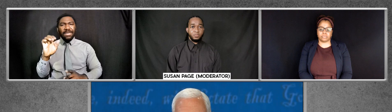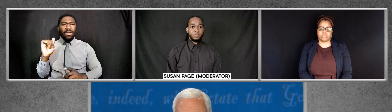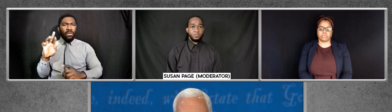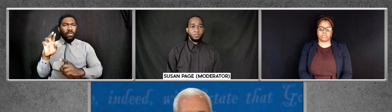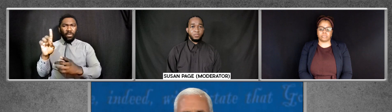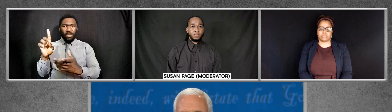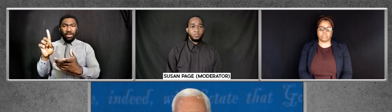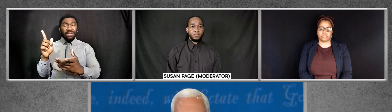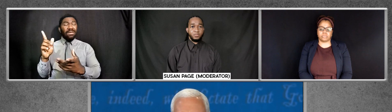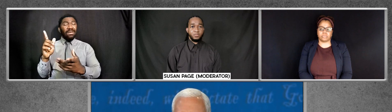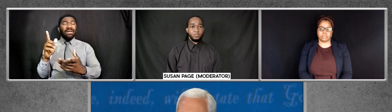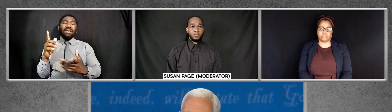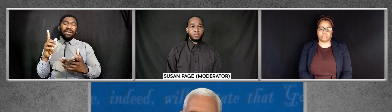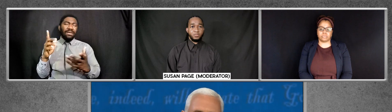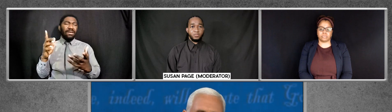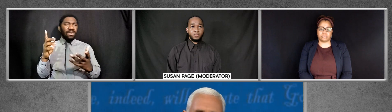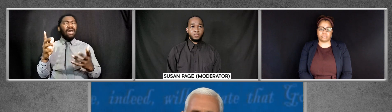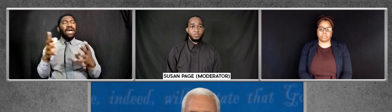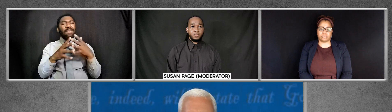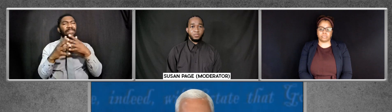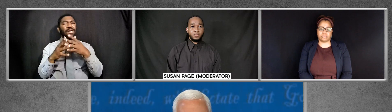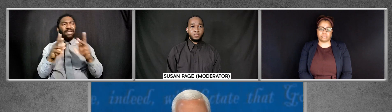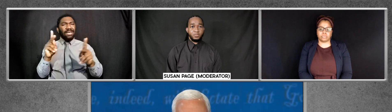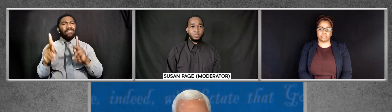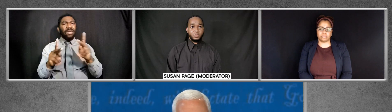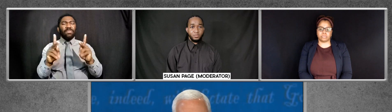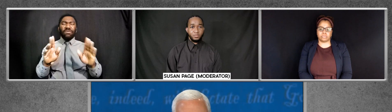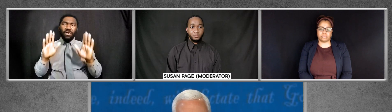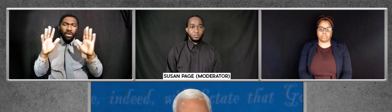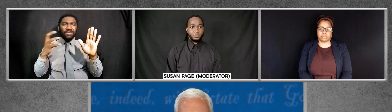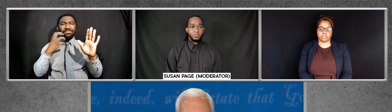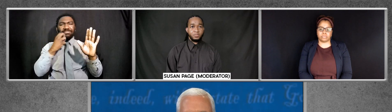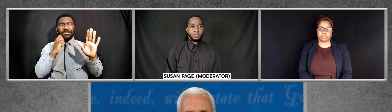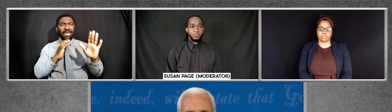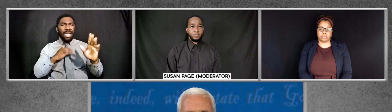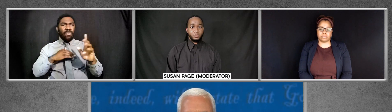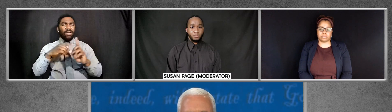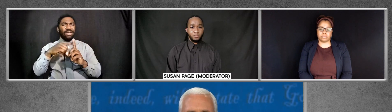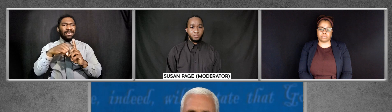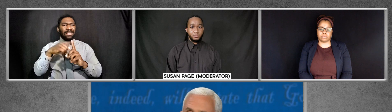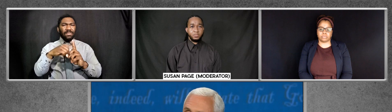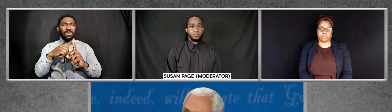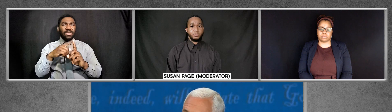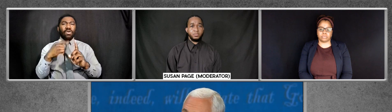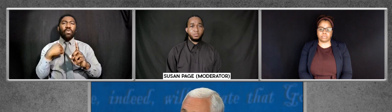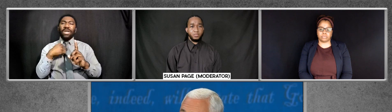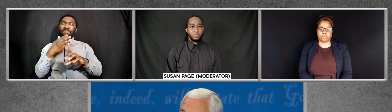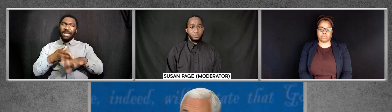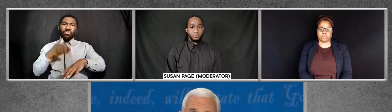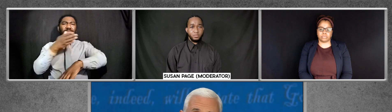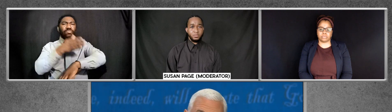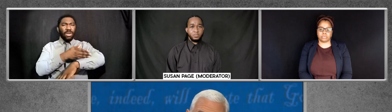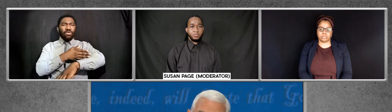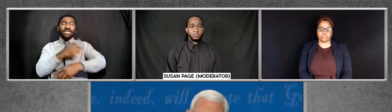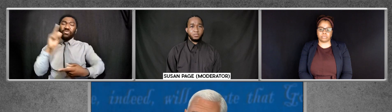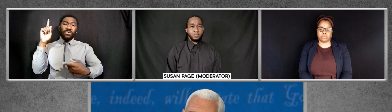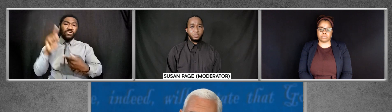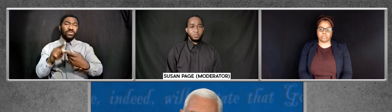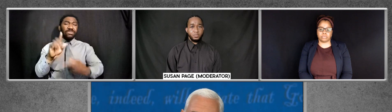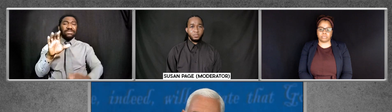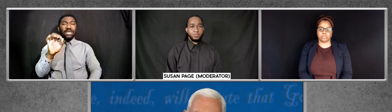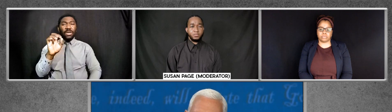to cherish it. We've made great progress reducing CO2 emissions through American innovation and the development of natural gas through